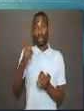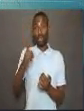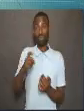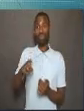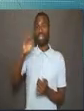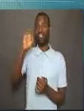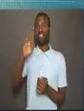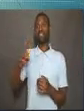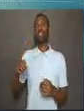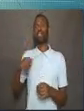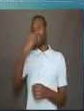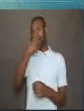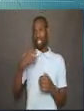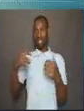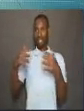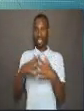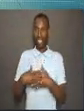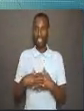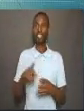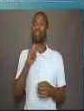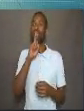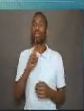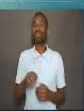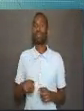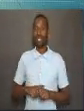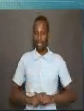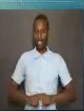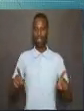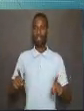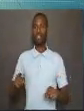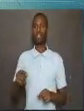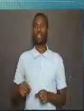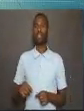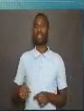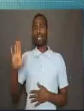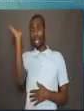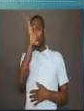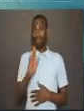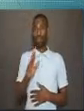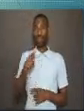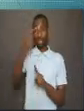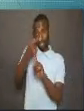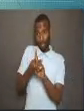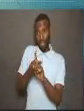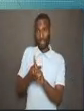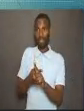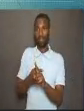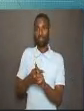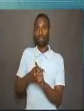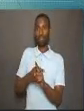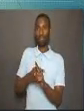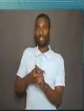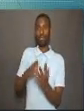heat engine is the difference in absolute temperature between the